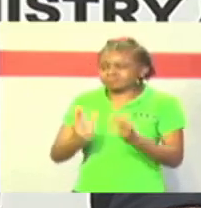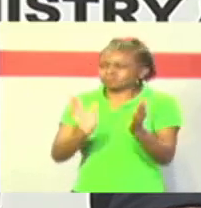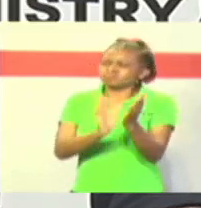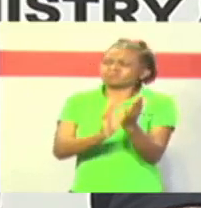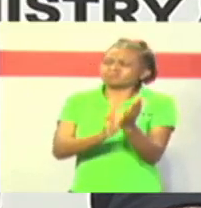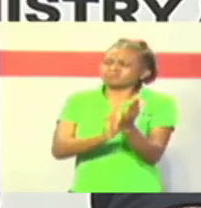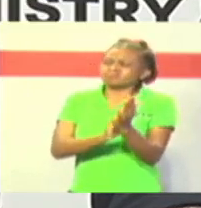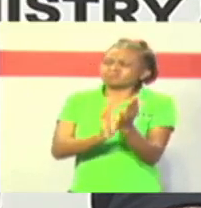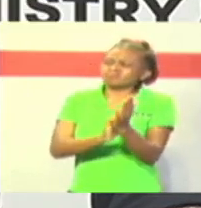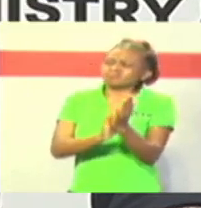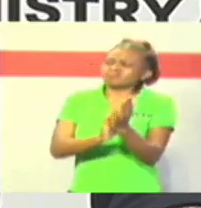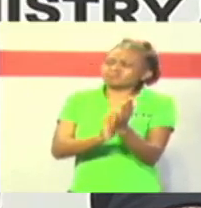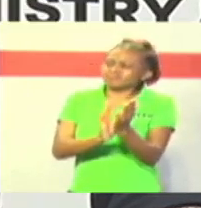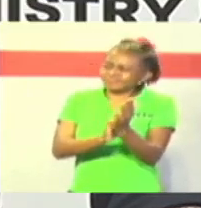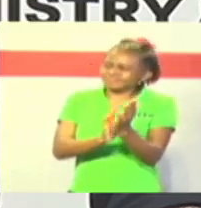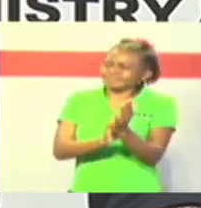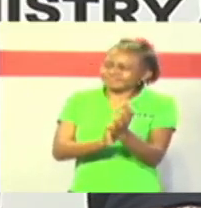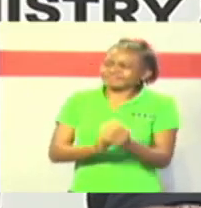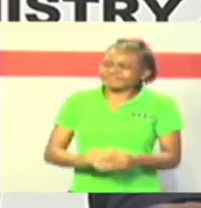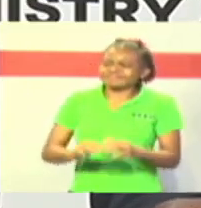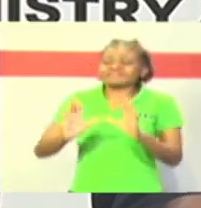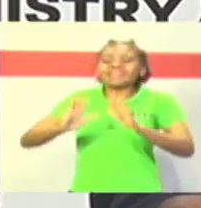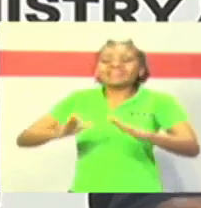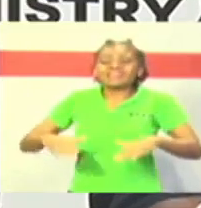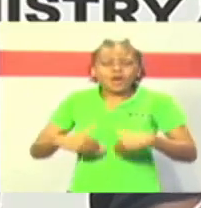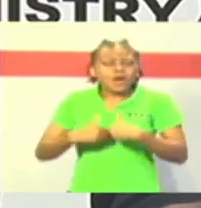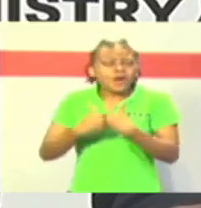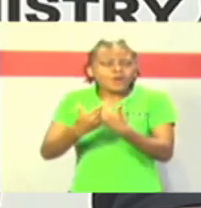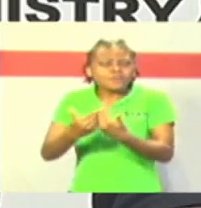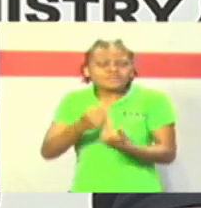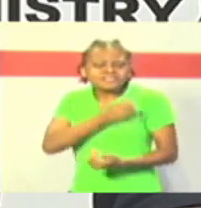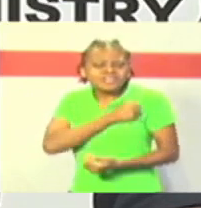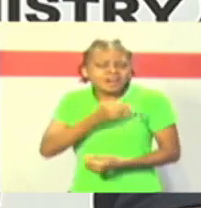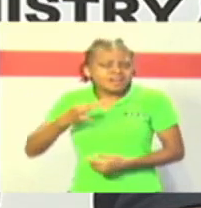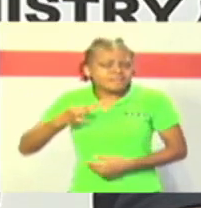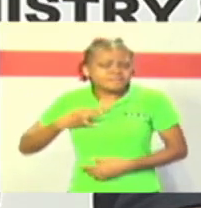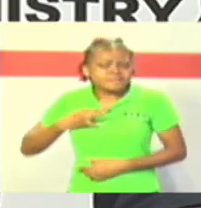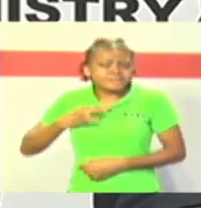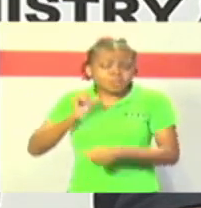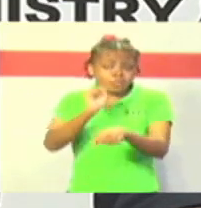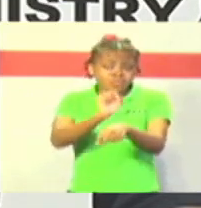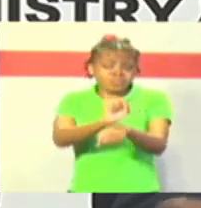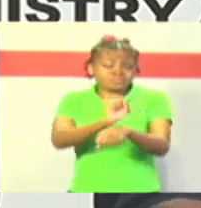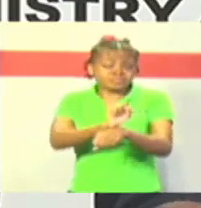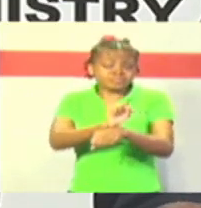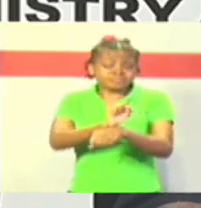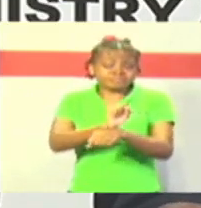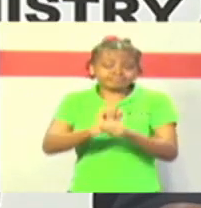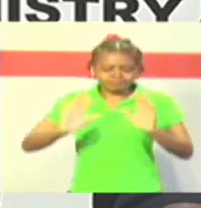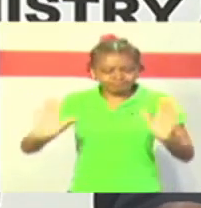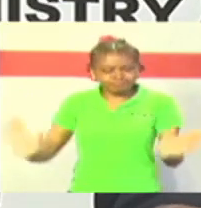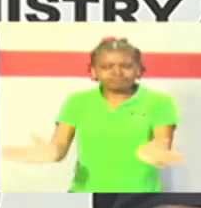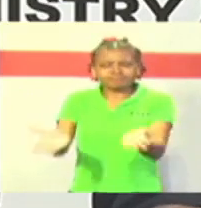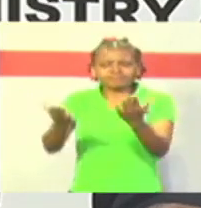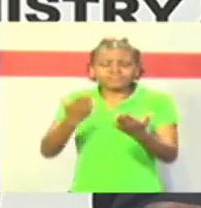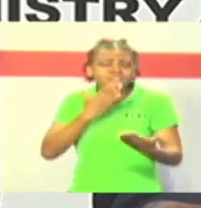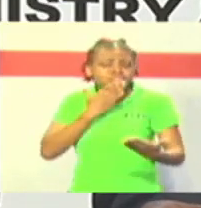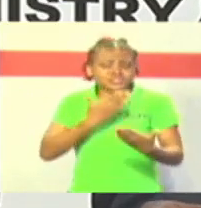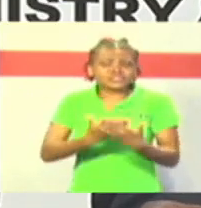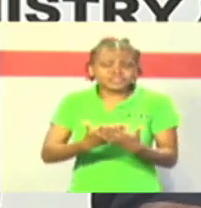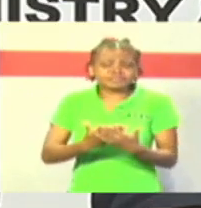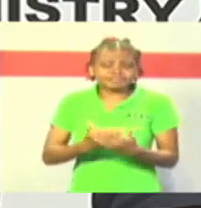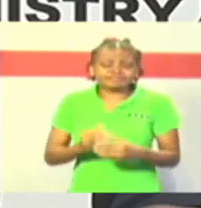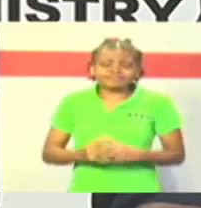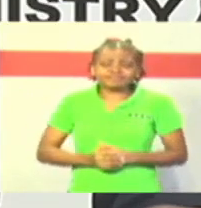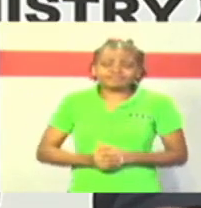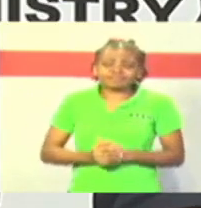applaud the bias to action of its staff, who are bright, shining stars illuminating this COVID-19